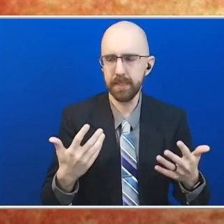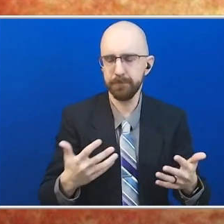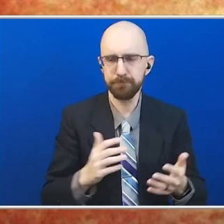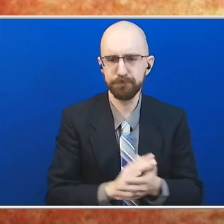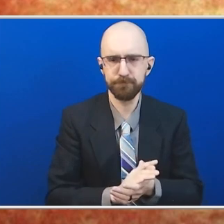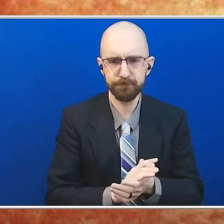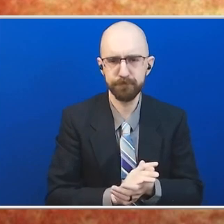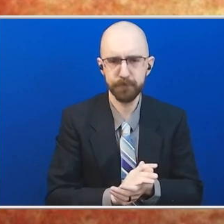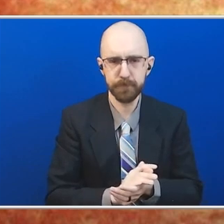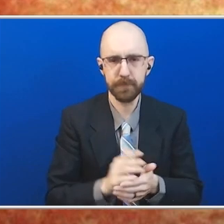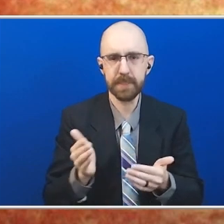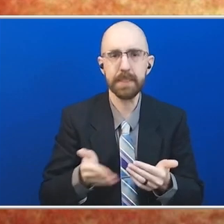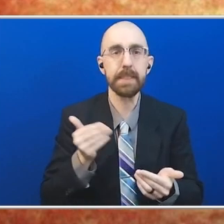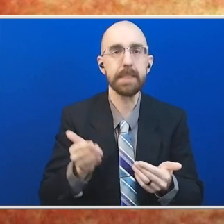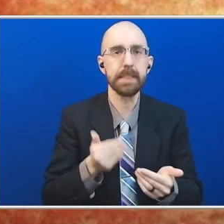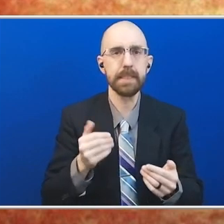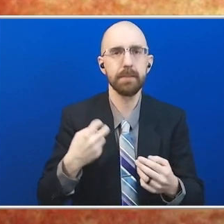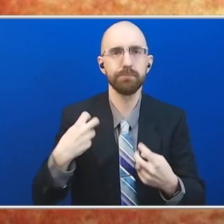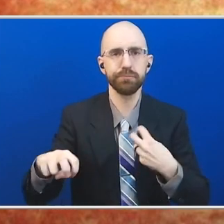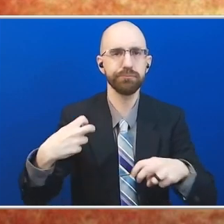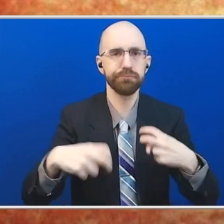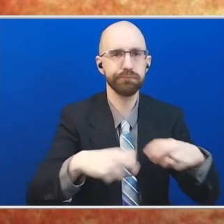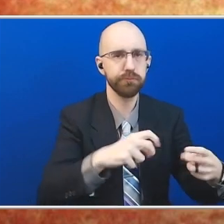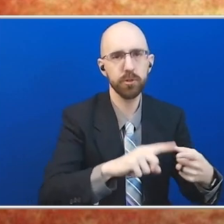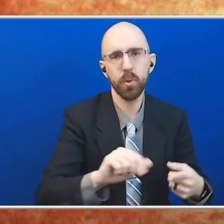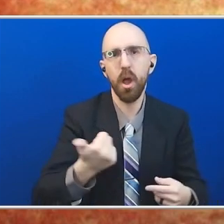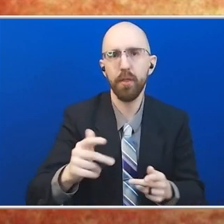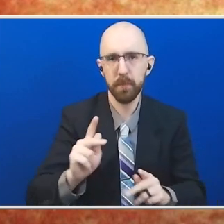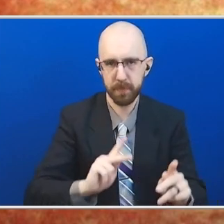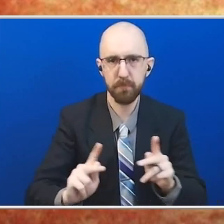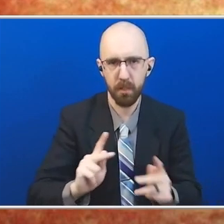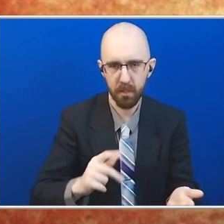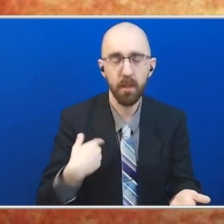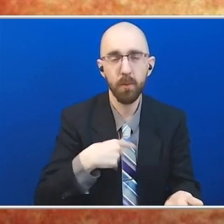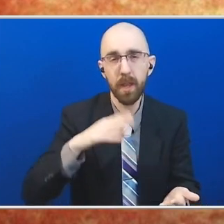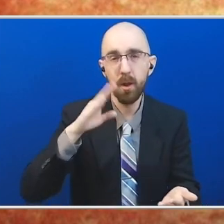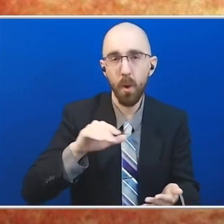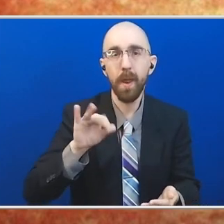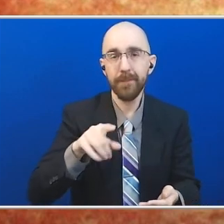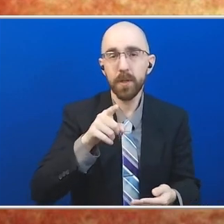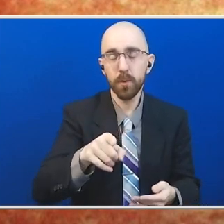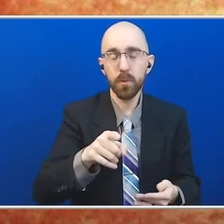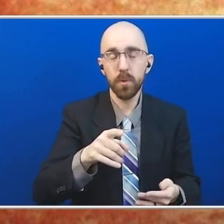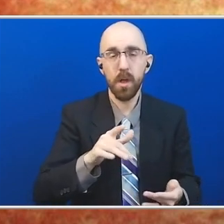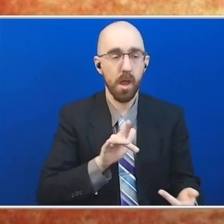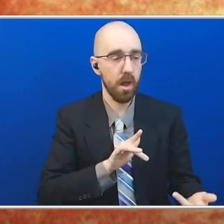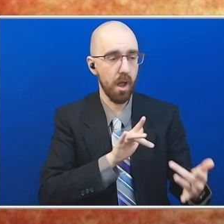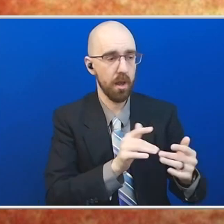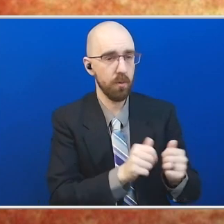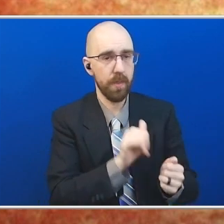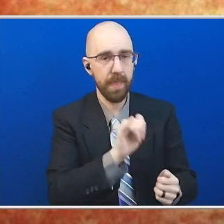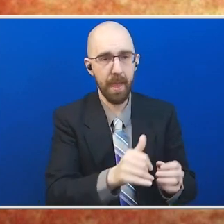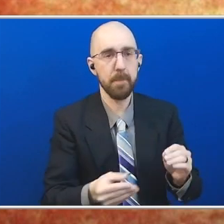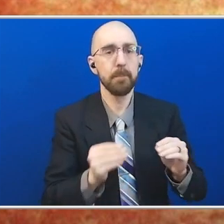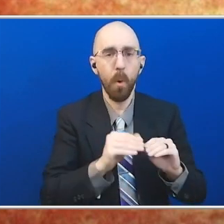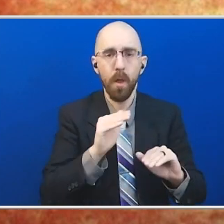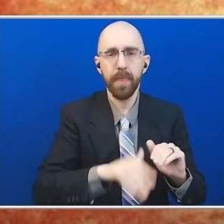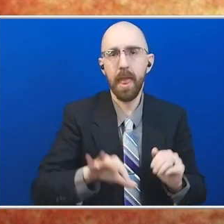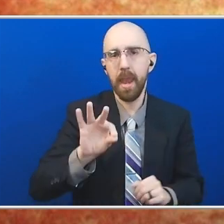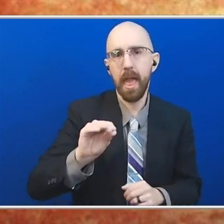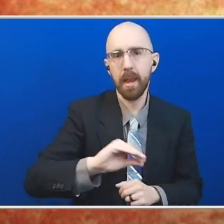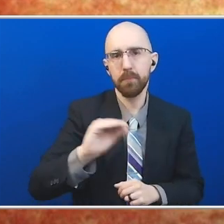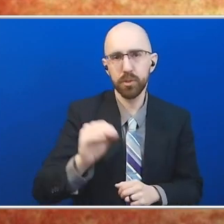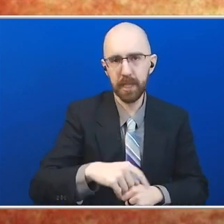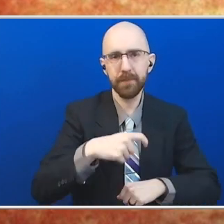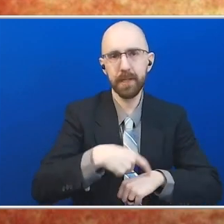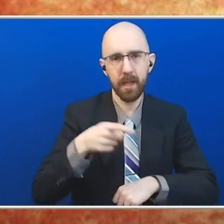easily transmitted disease to other people, and we know that if you come into contact with it, more than 90% of the time you will be